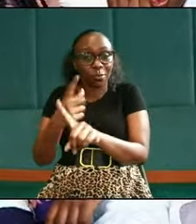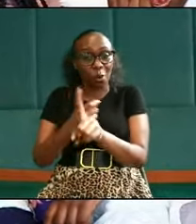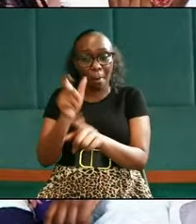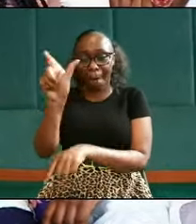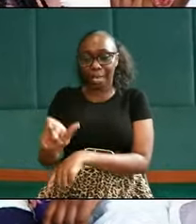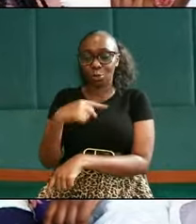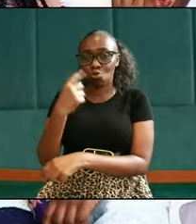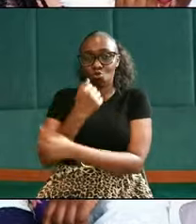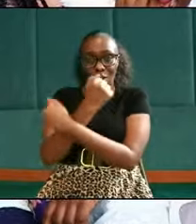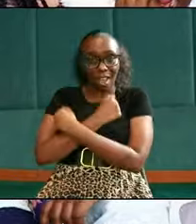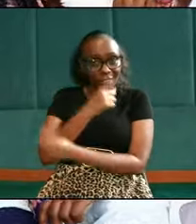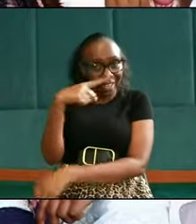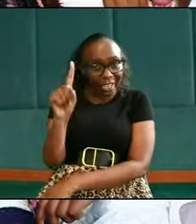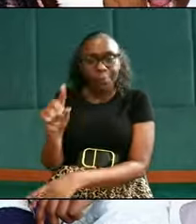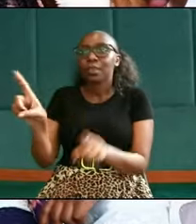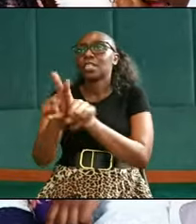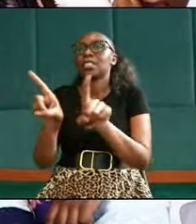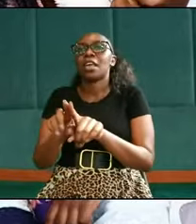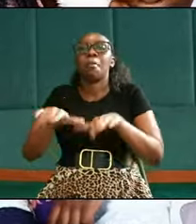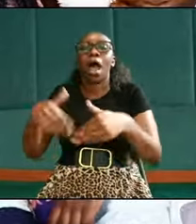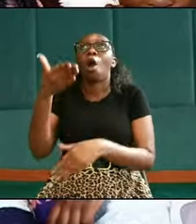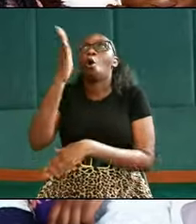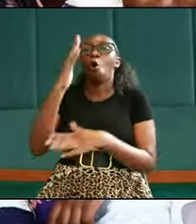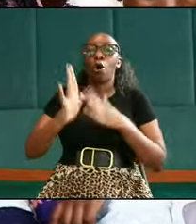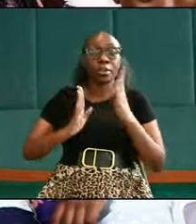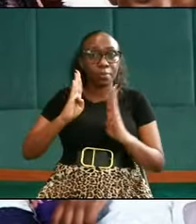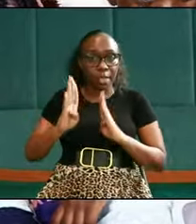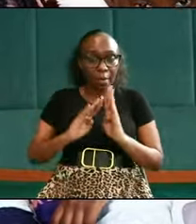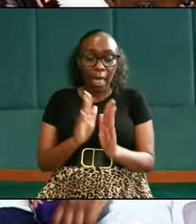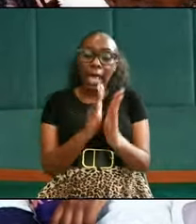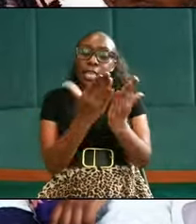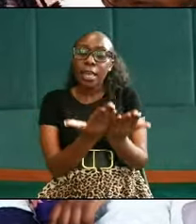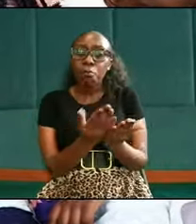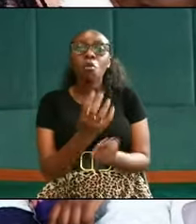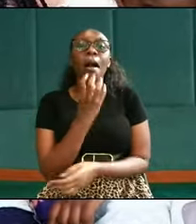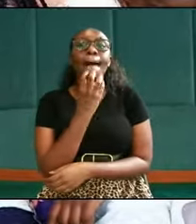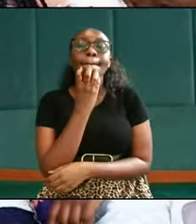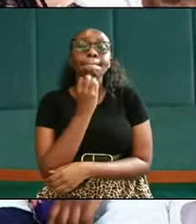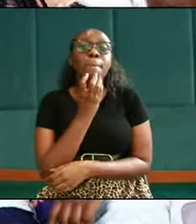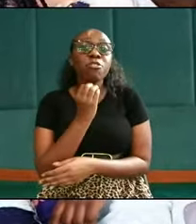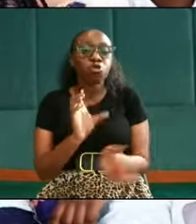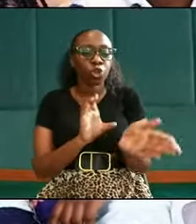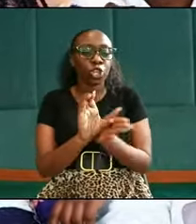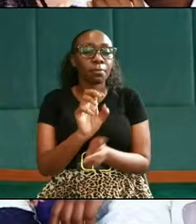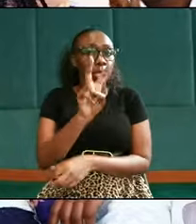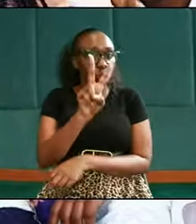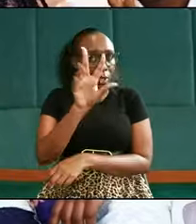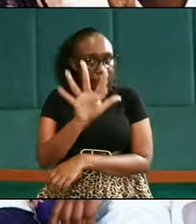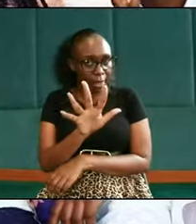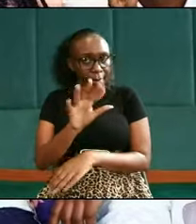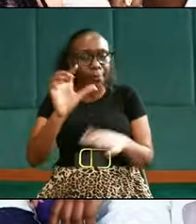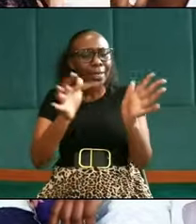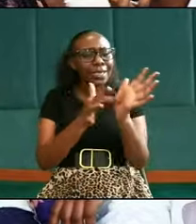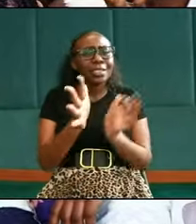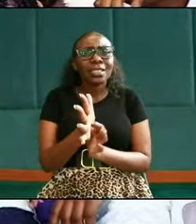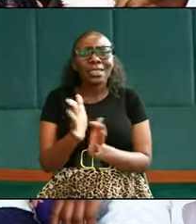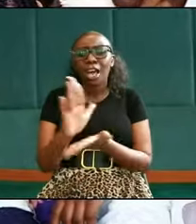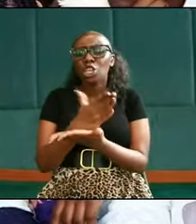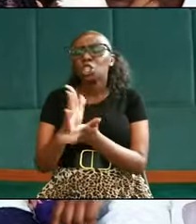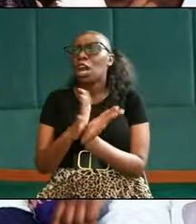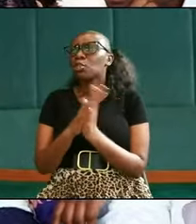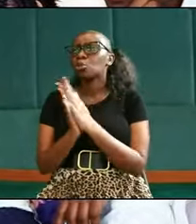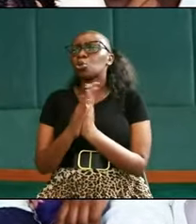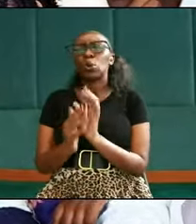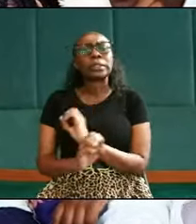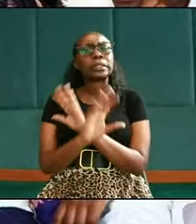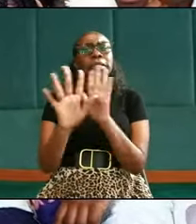God has acted with us. Now, in the book of Matthew, chapter 25, Jesus tells a story